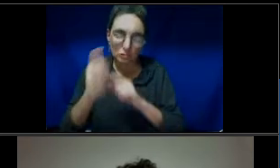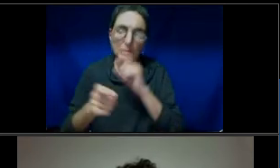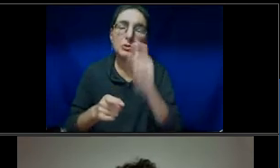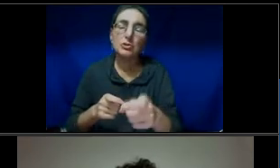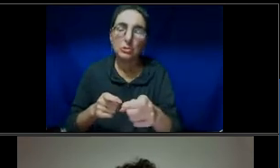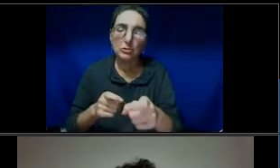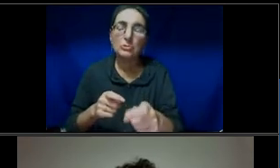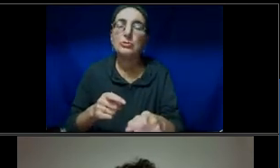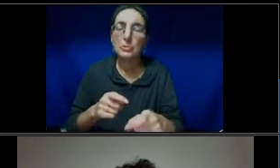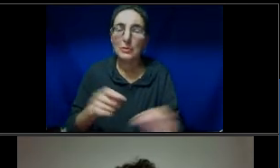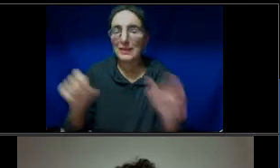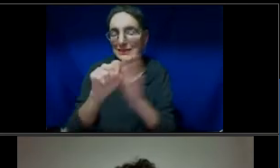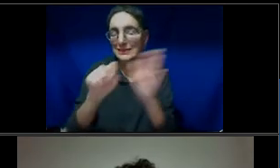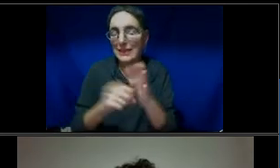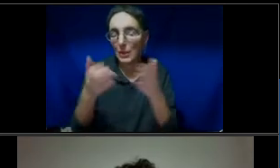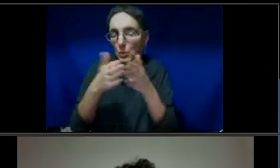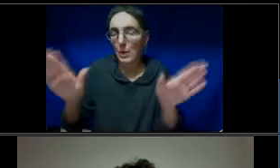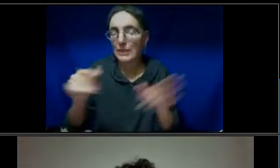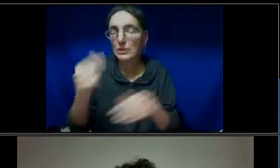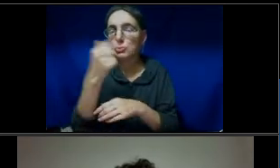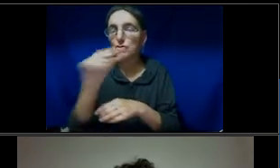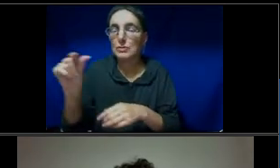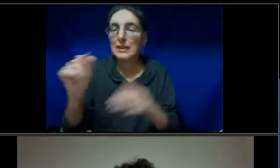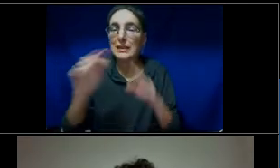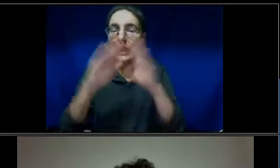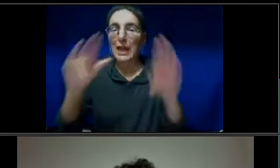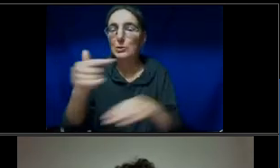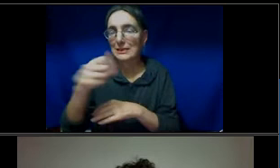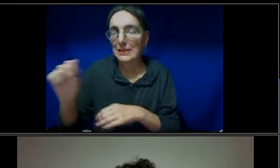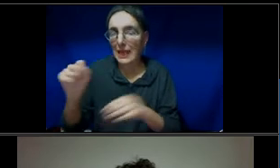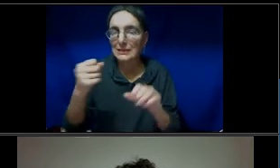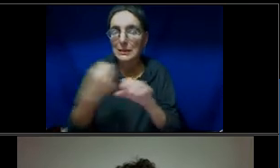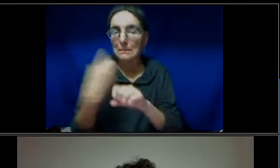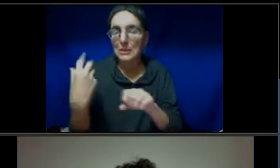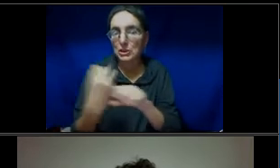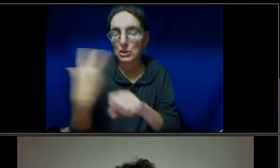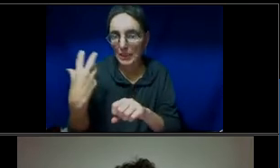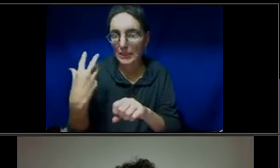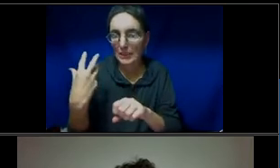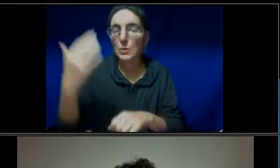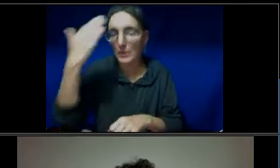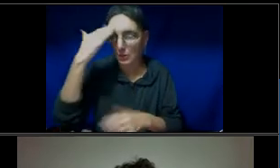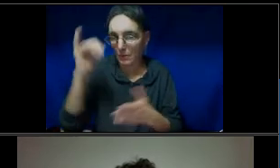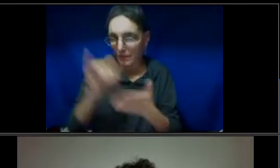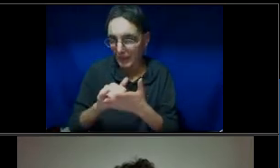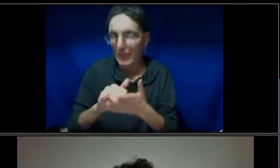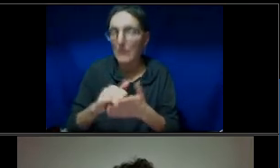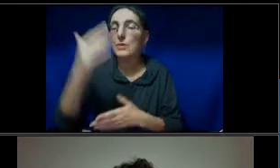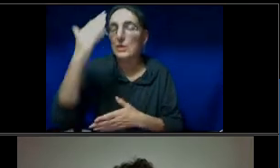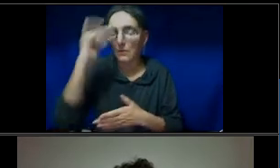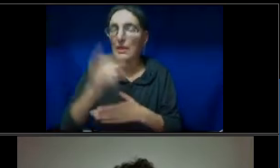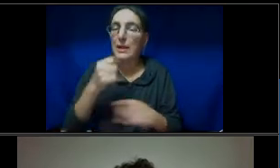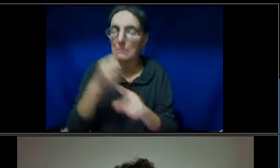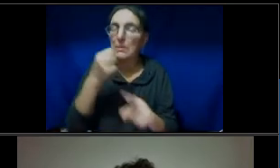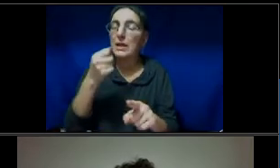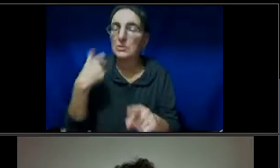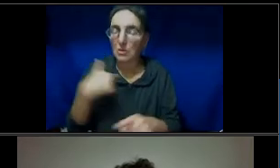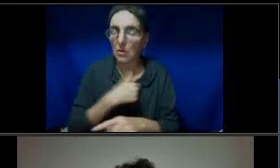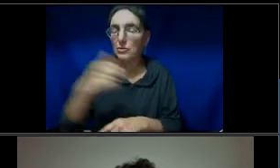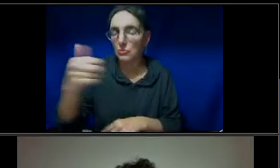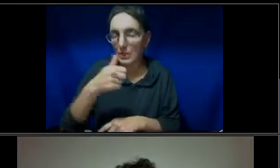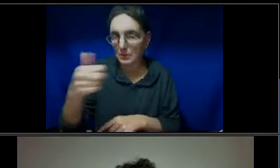And we know that in order to mitigate the impacts of climate change, we're going to have to tackle what we do in the transportation sector. So those